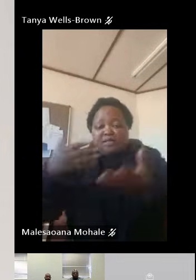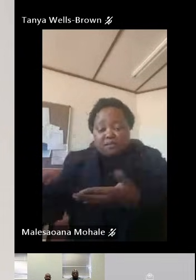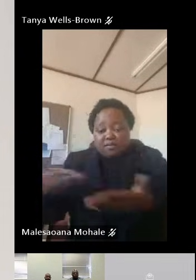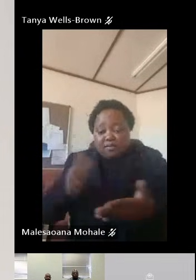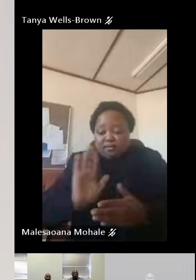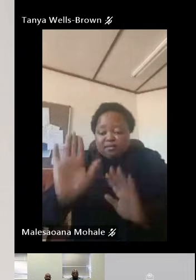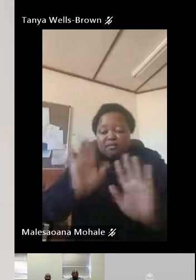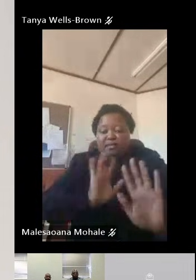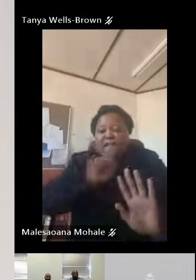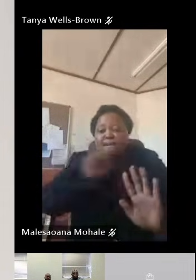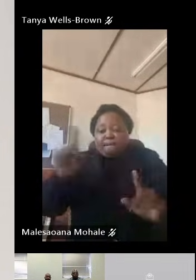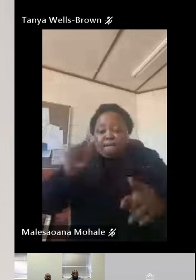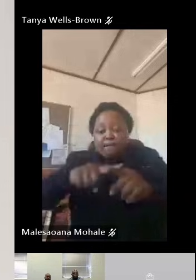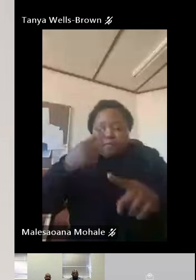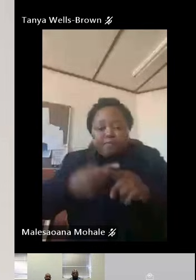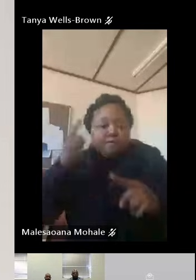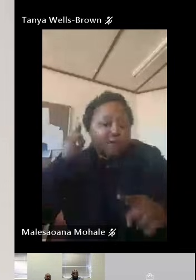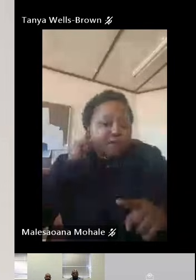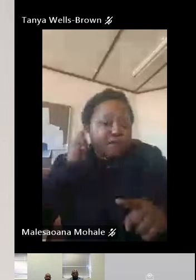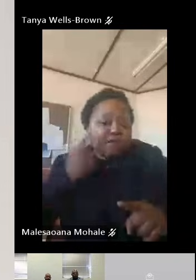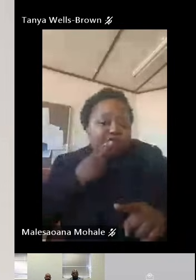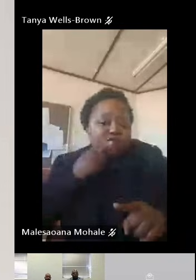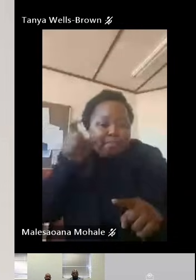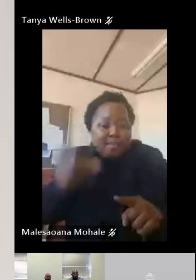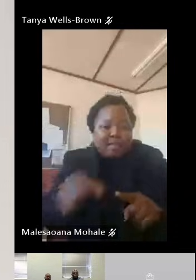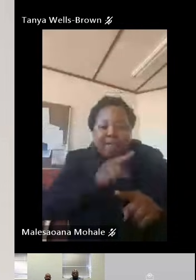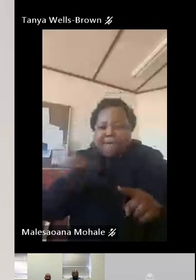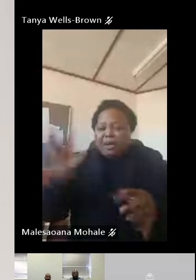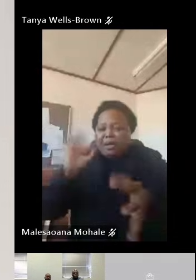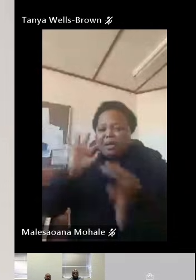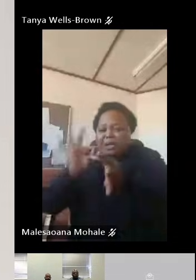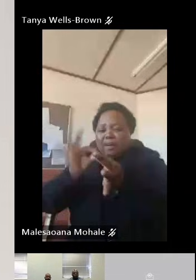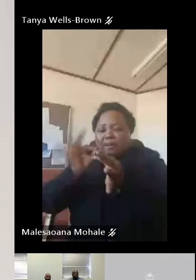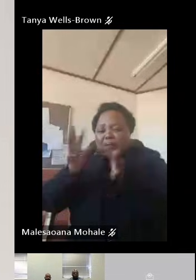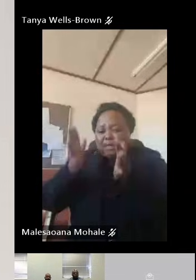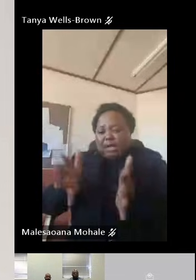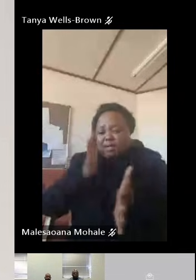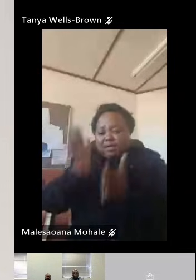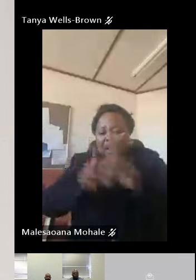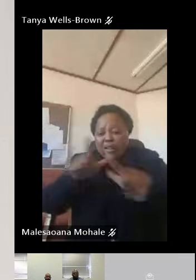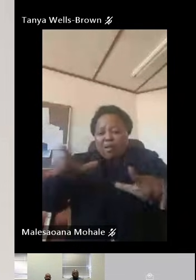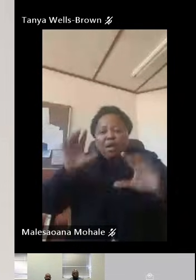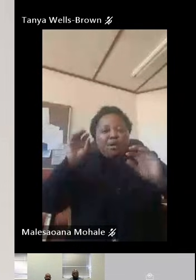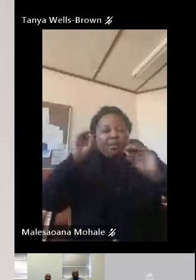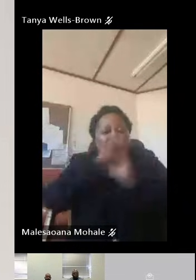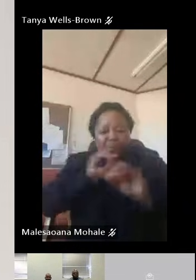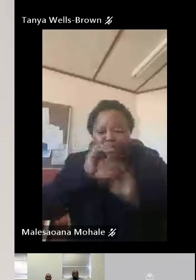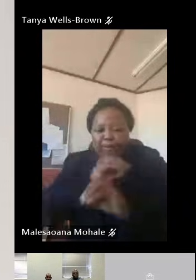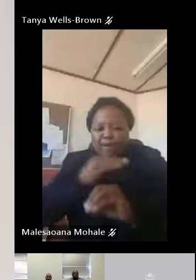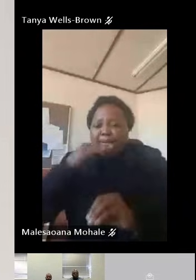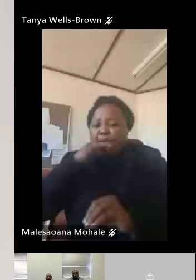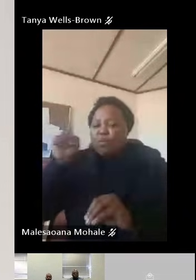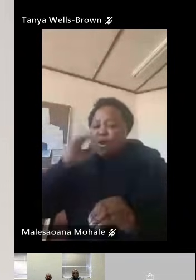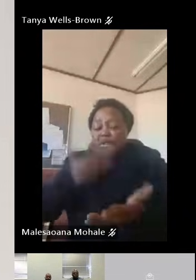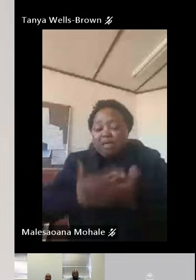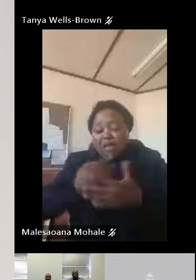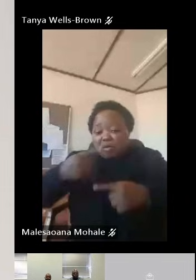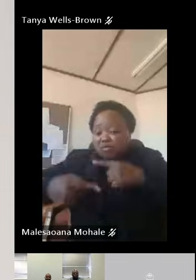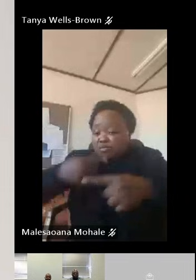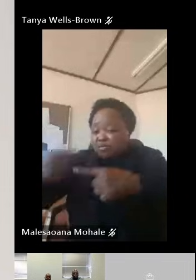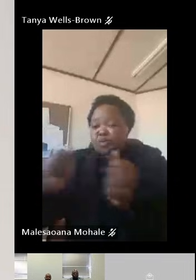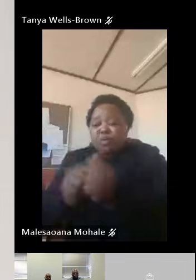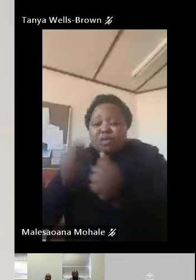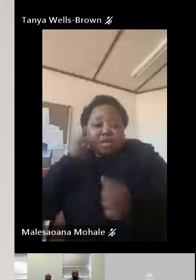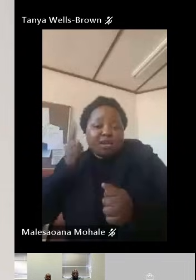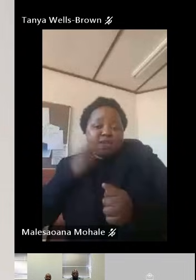deaf, there's no sign language interpreter. And are we saying we are going to continue to do that? I think many of us